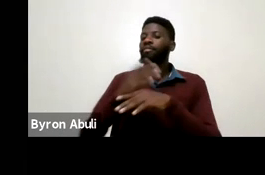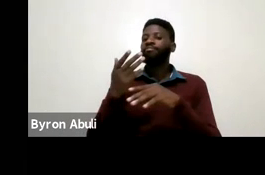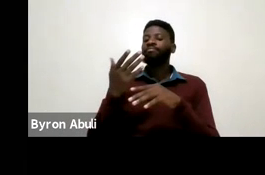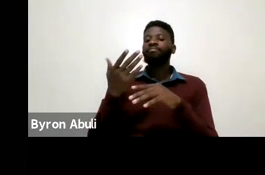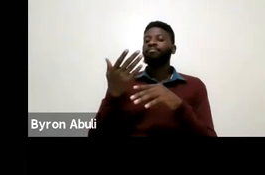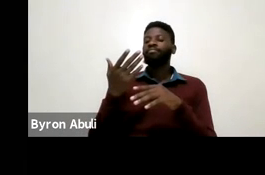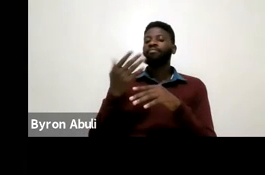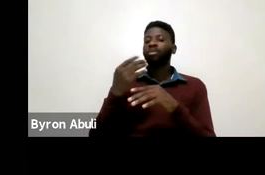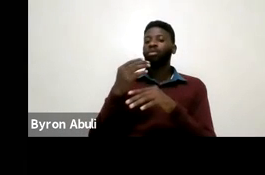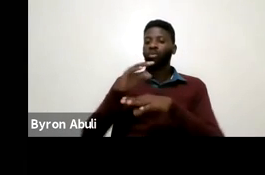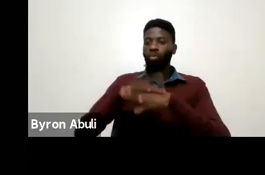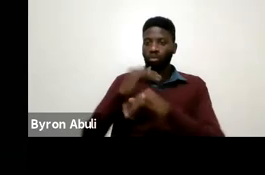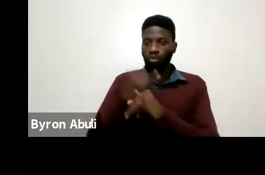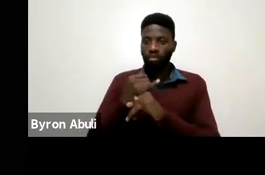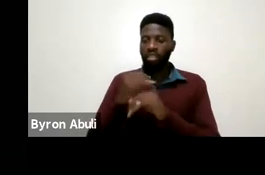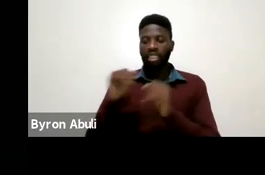your goals faster.